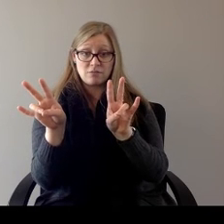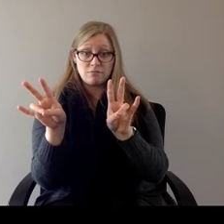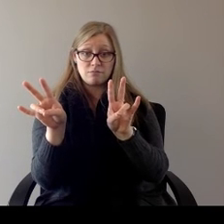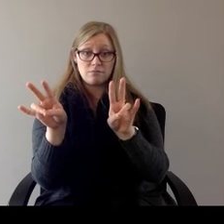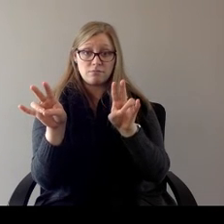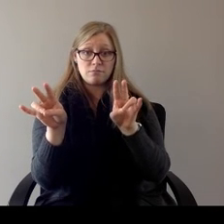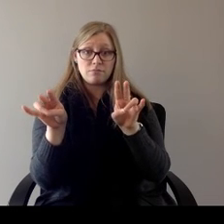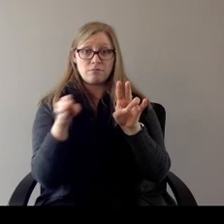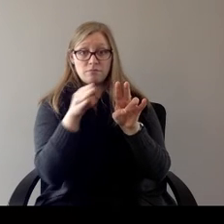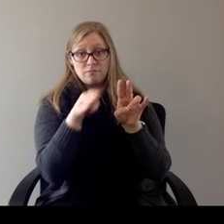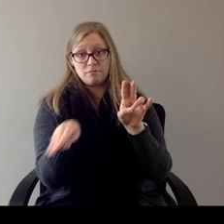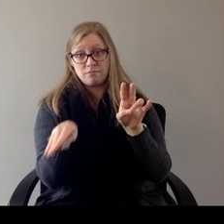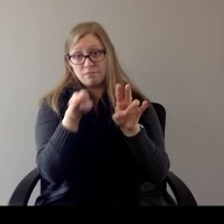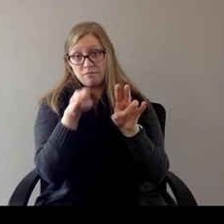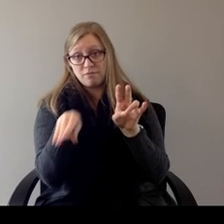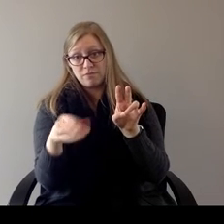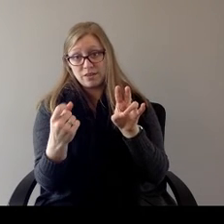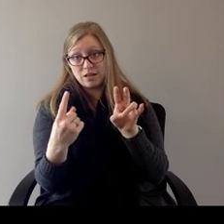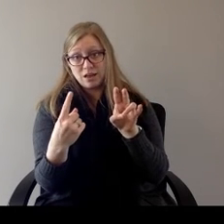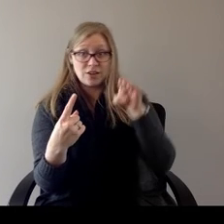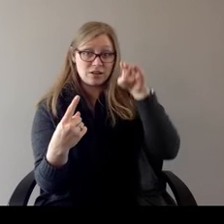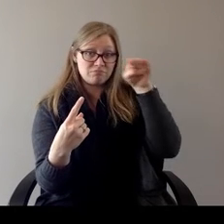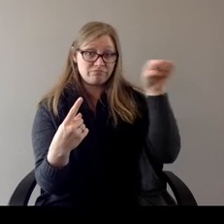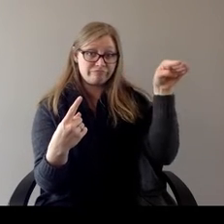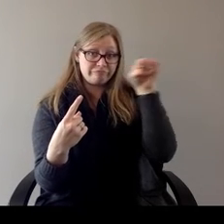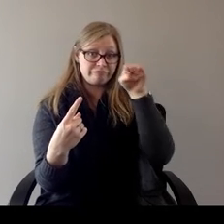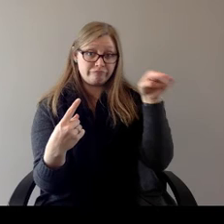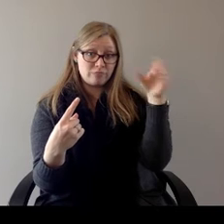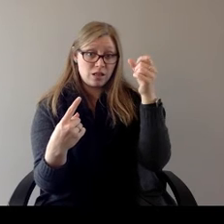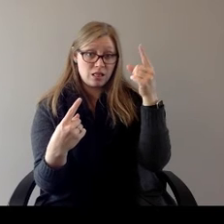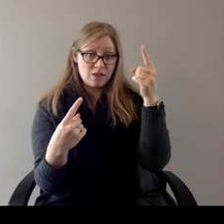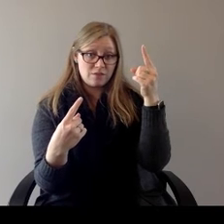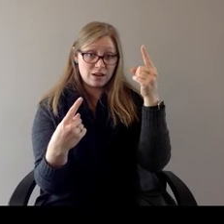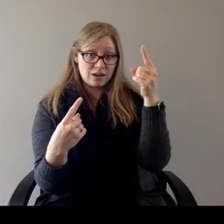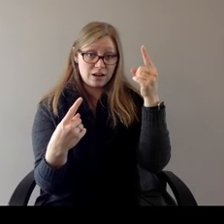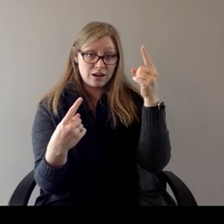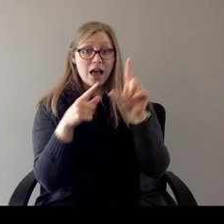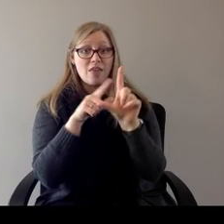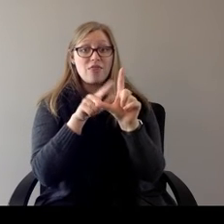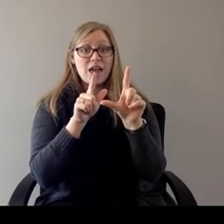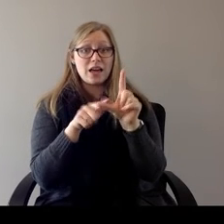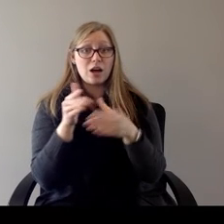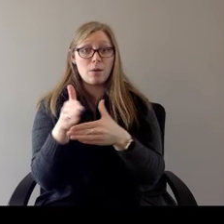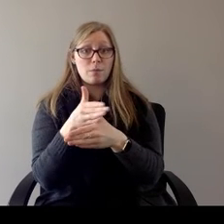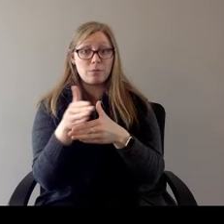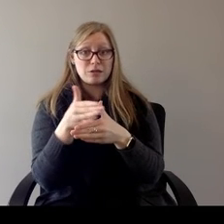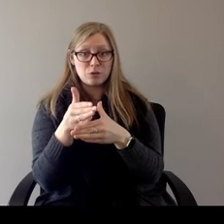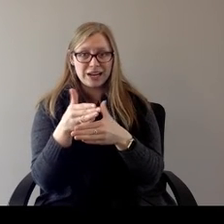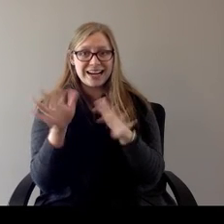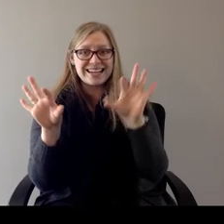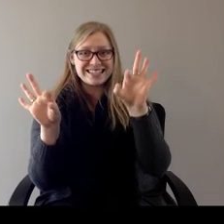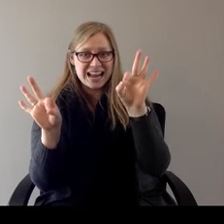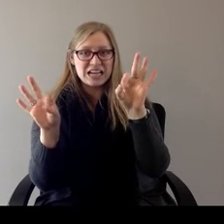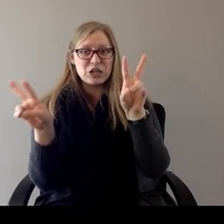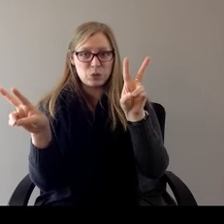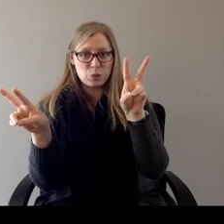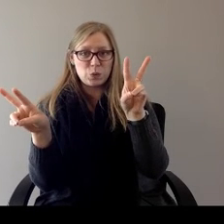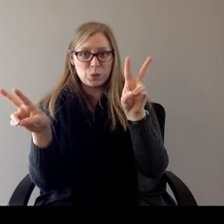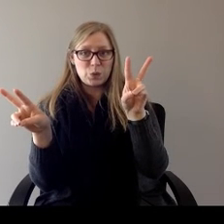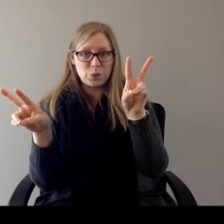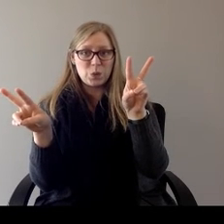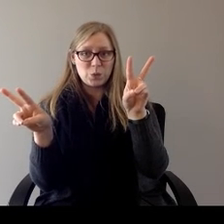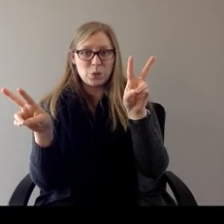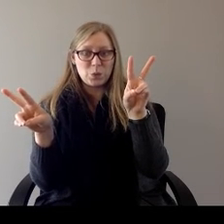side that is 11. And then the included angle between those sides is 92. And so